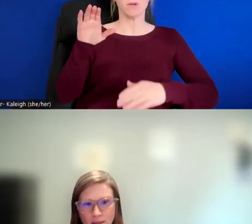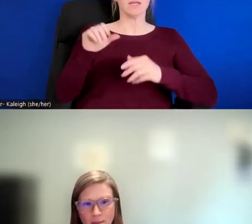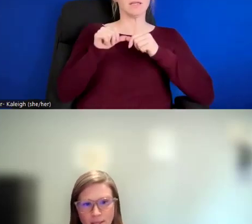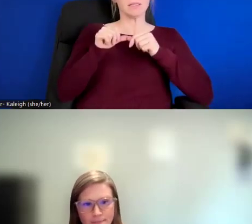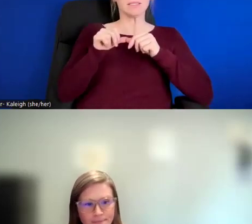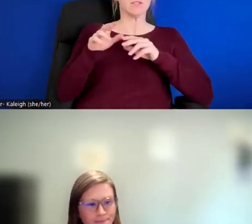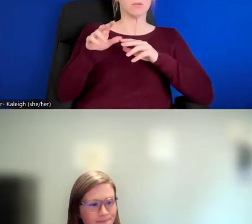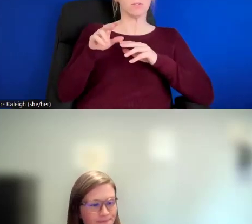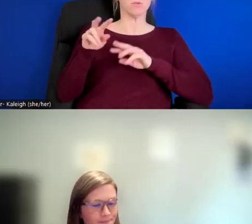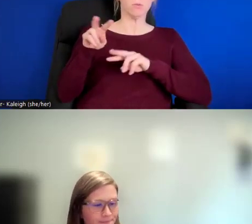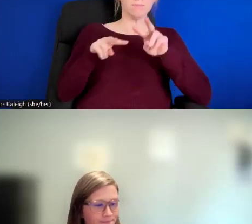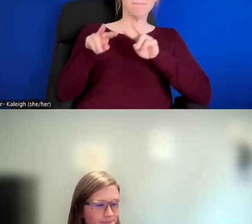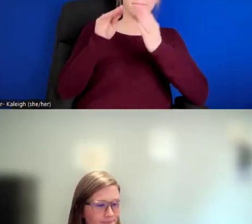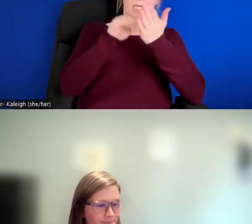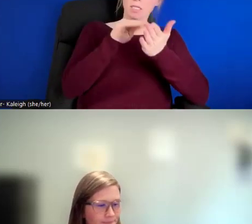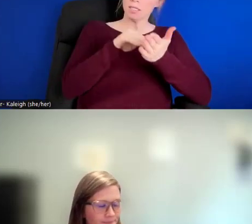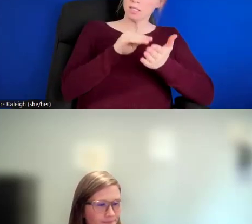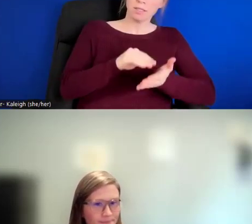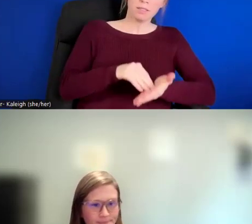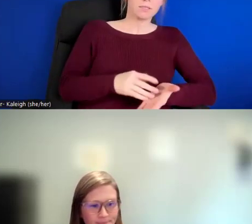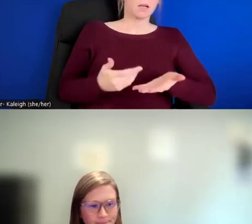and document.